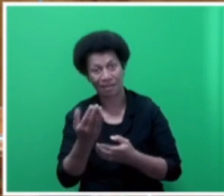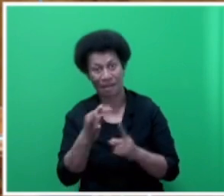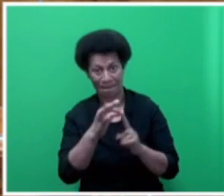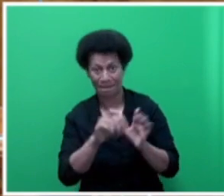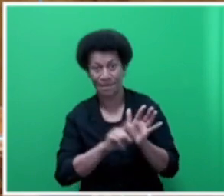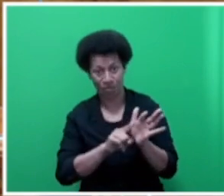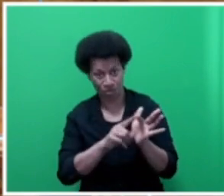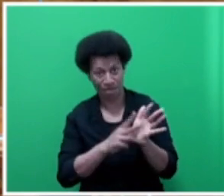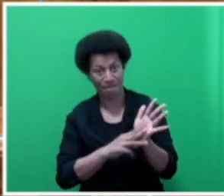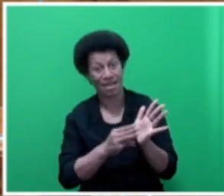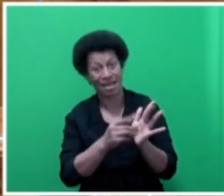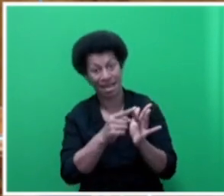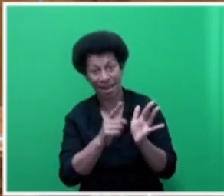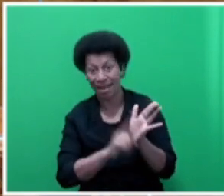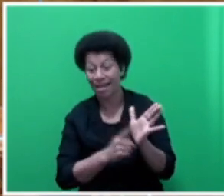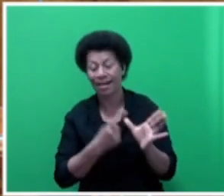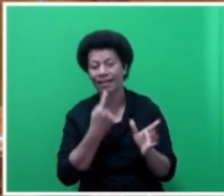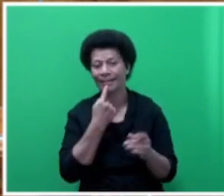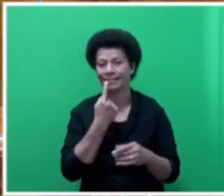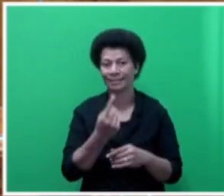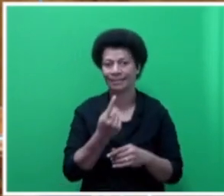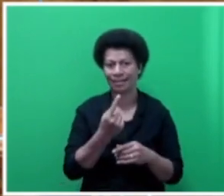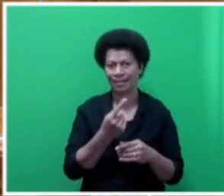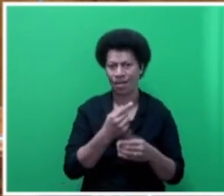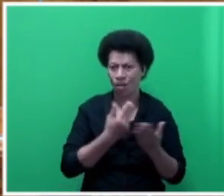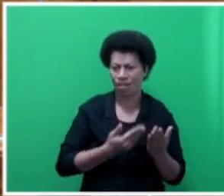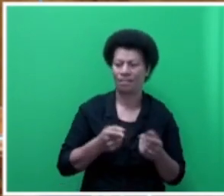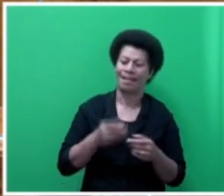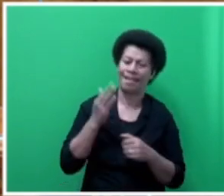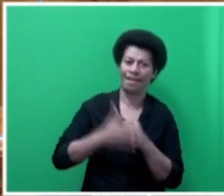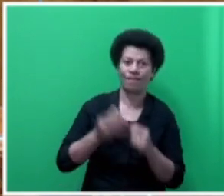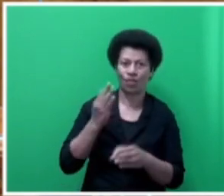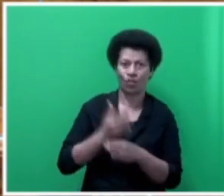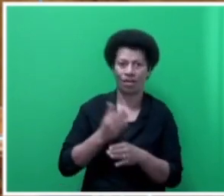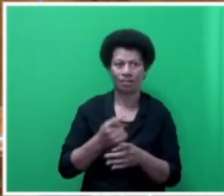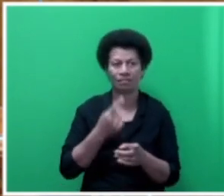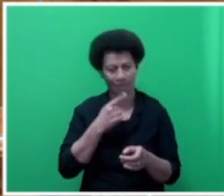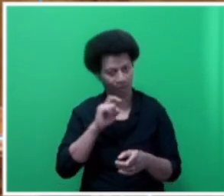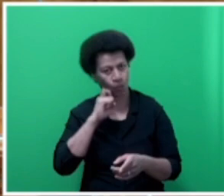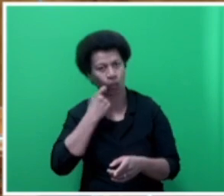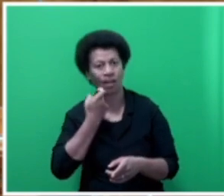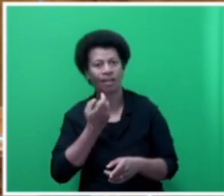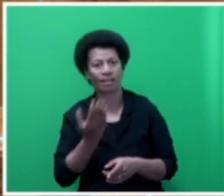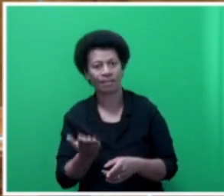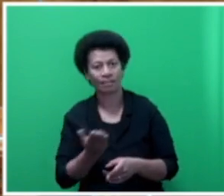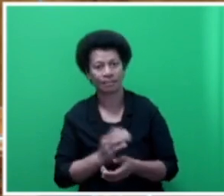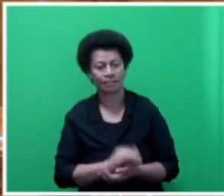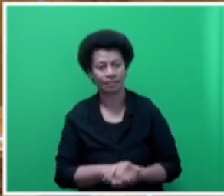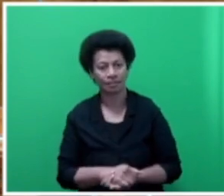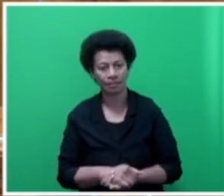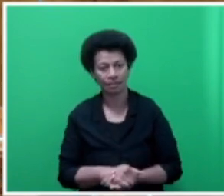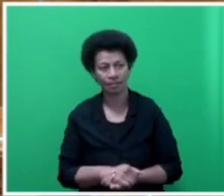It will. On the increase in the minimum wage to $4 per hour,